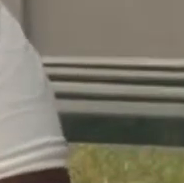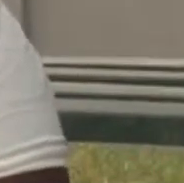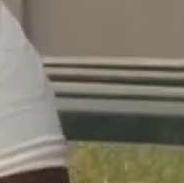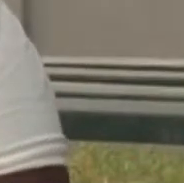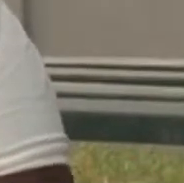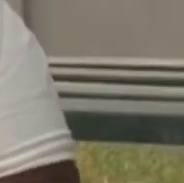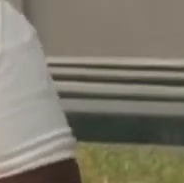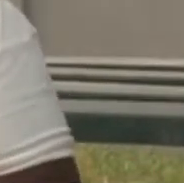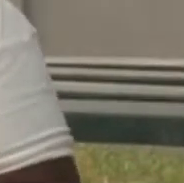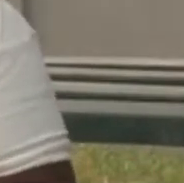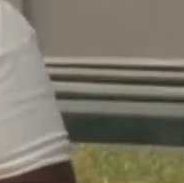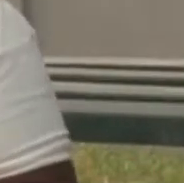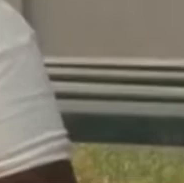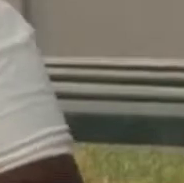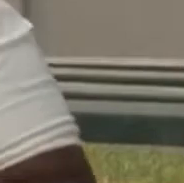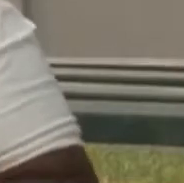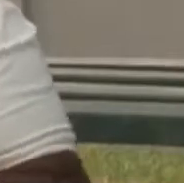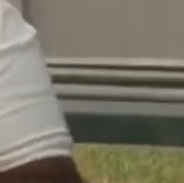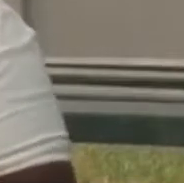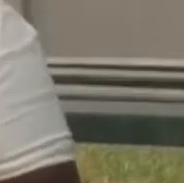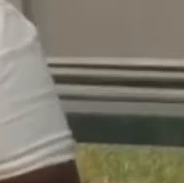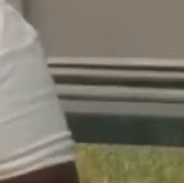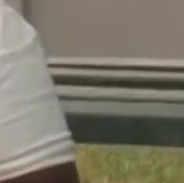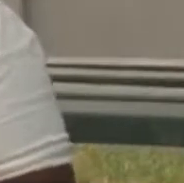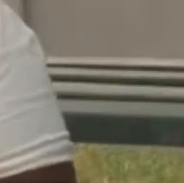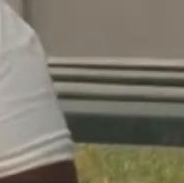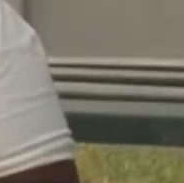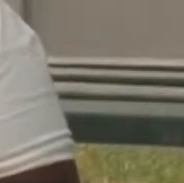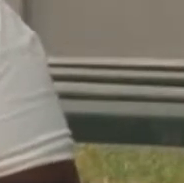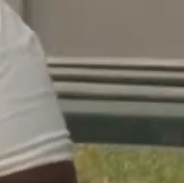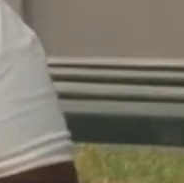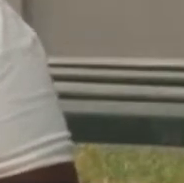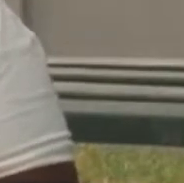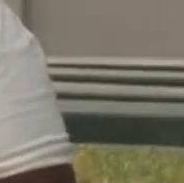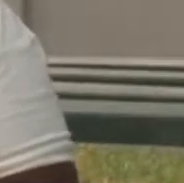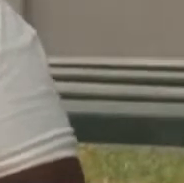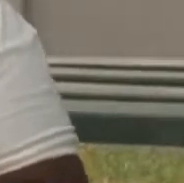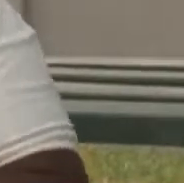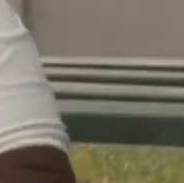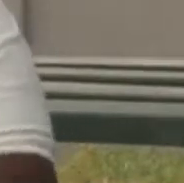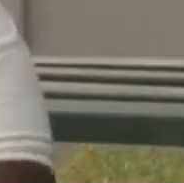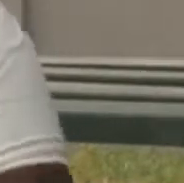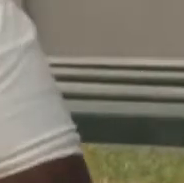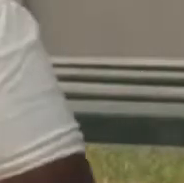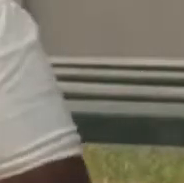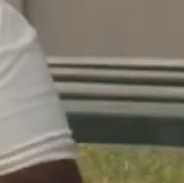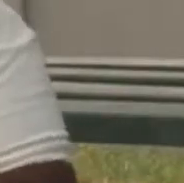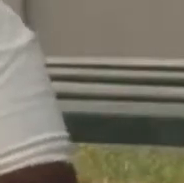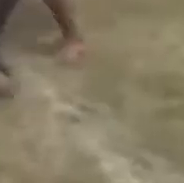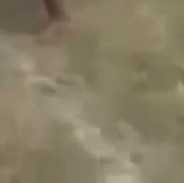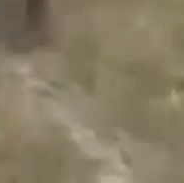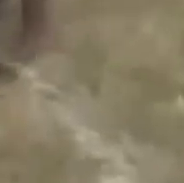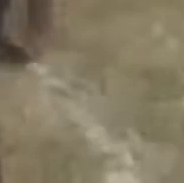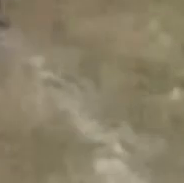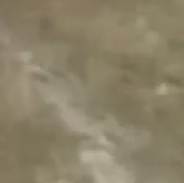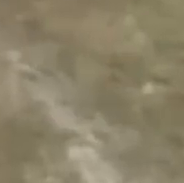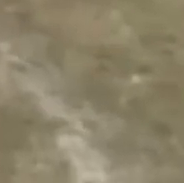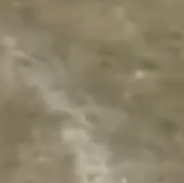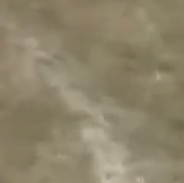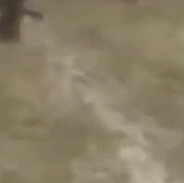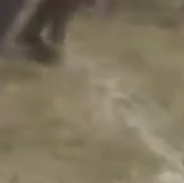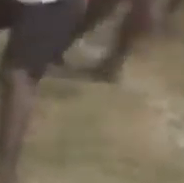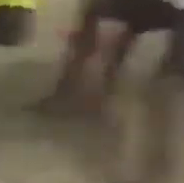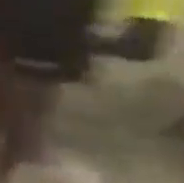on here. So anytime they go, they are happy. And now most of them have started